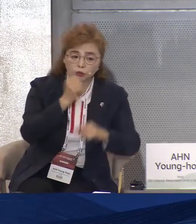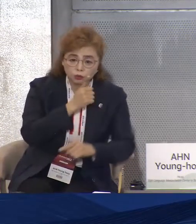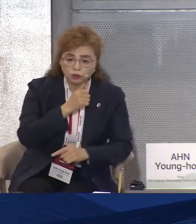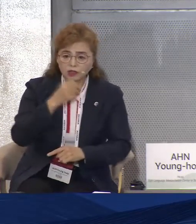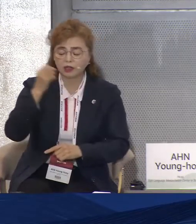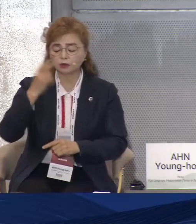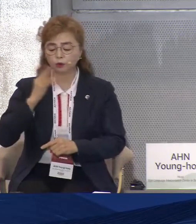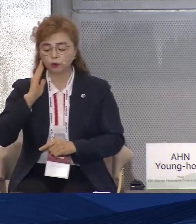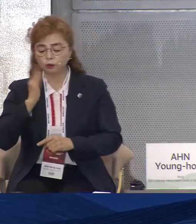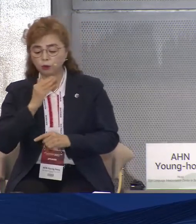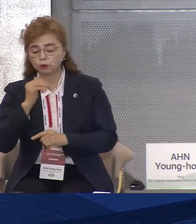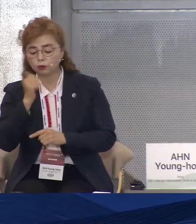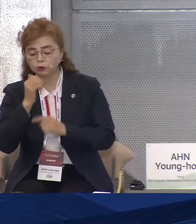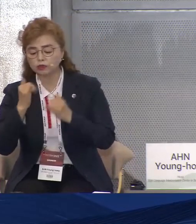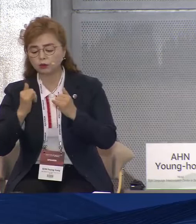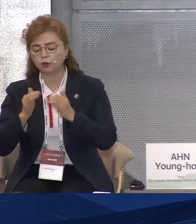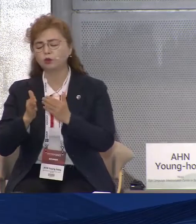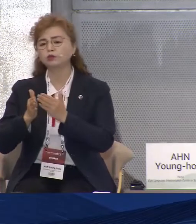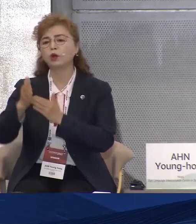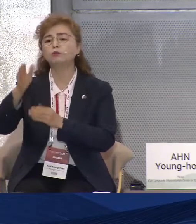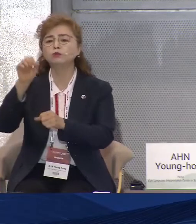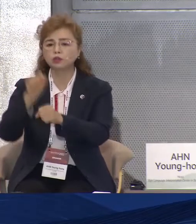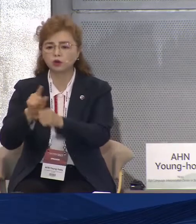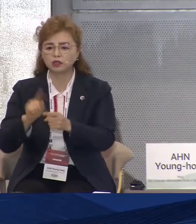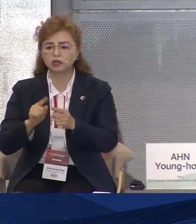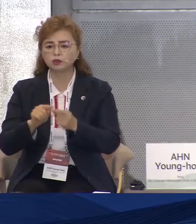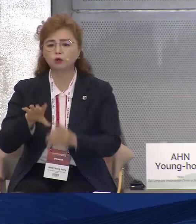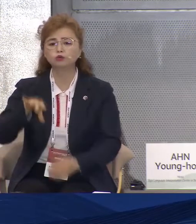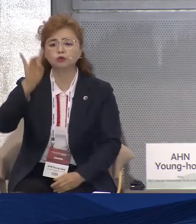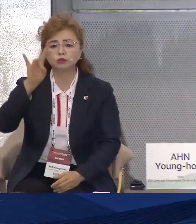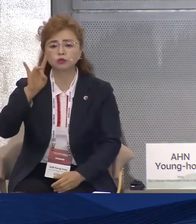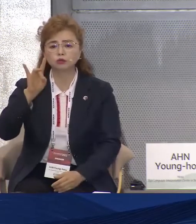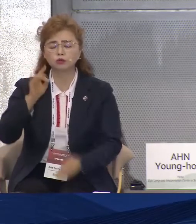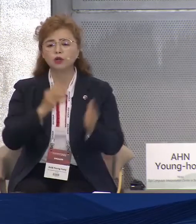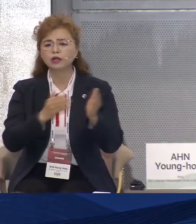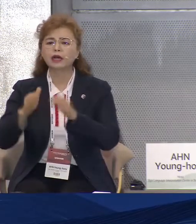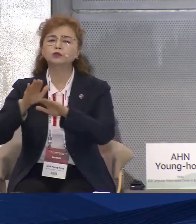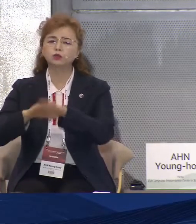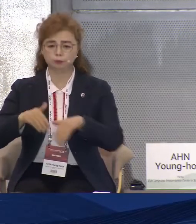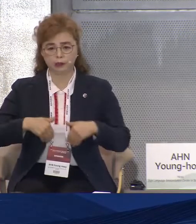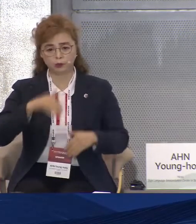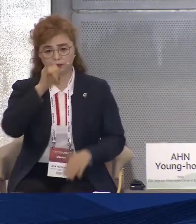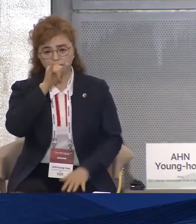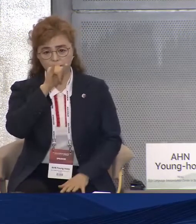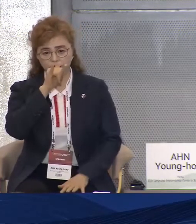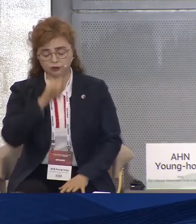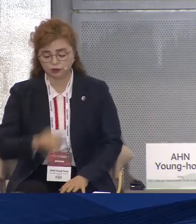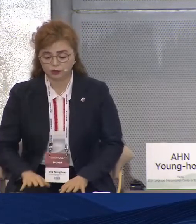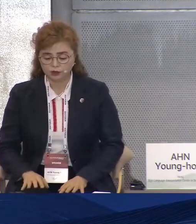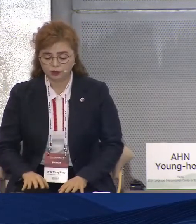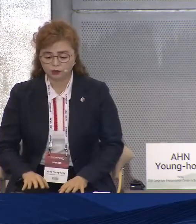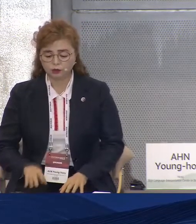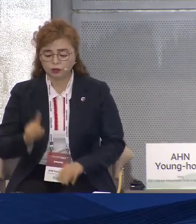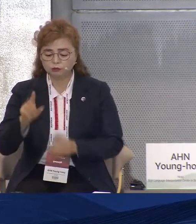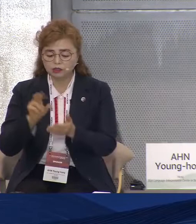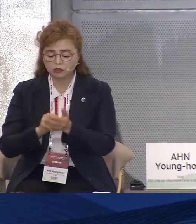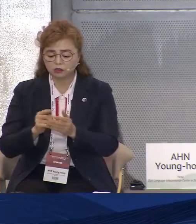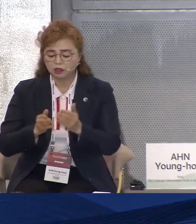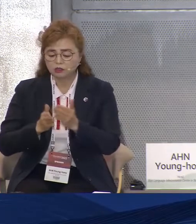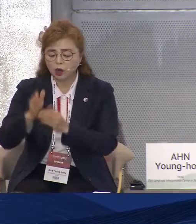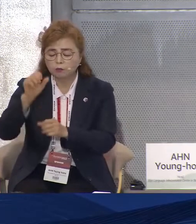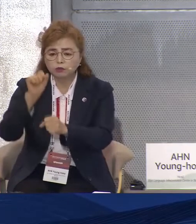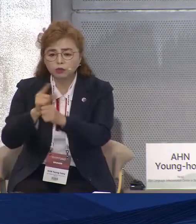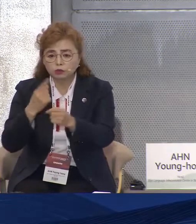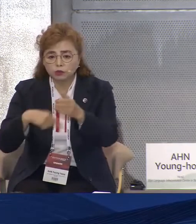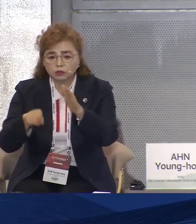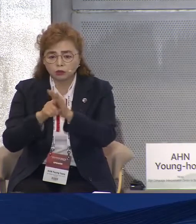Because for the people with hearing loss to understand the context, they have to